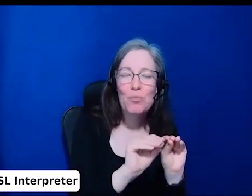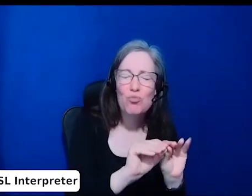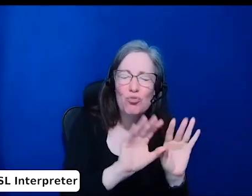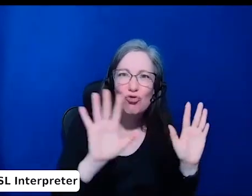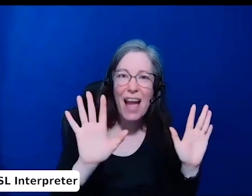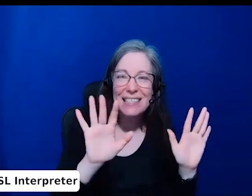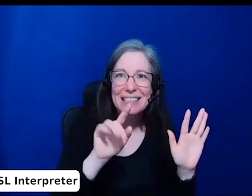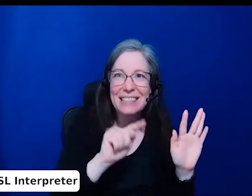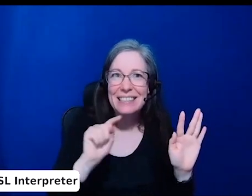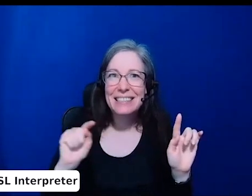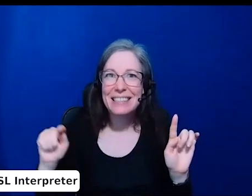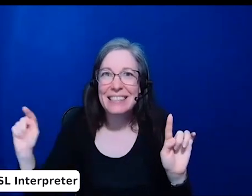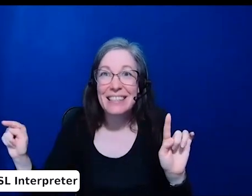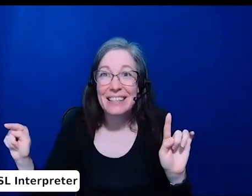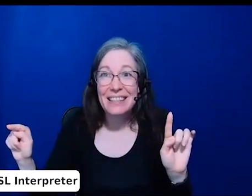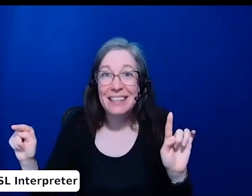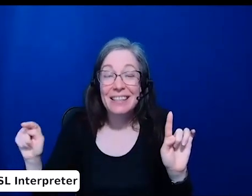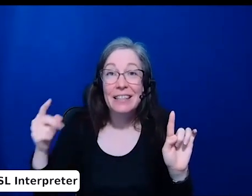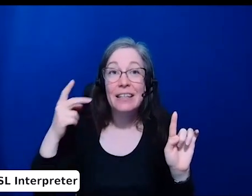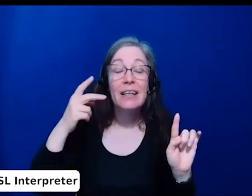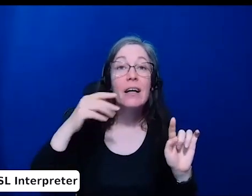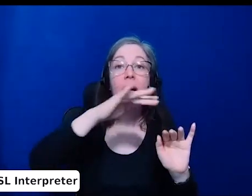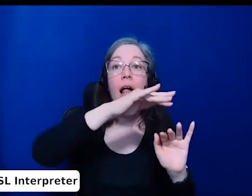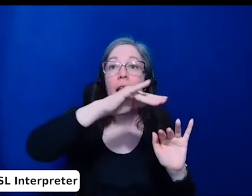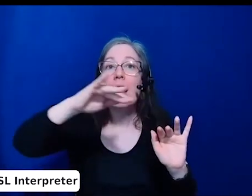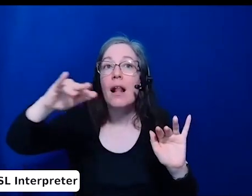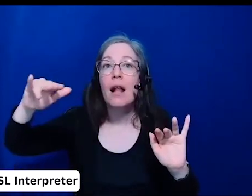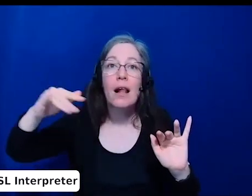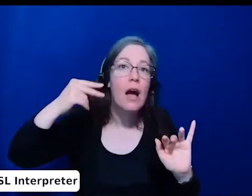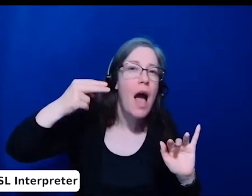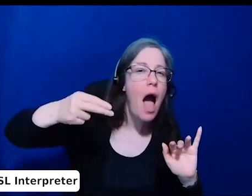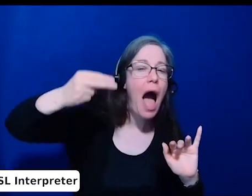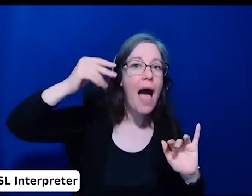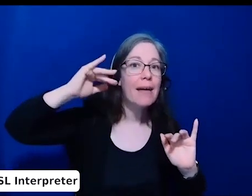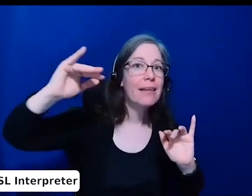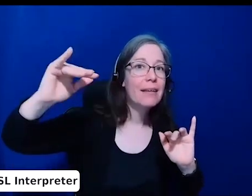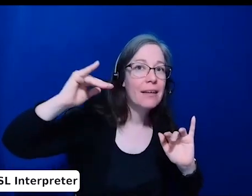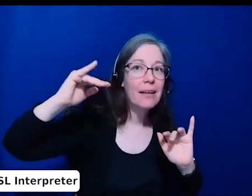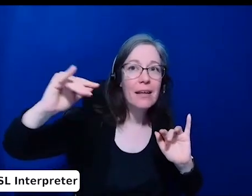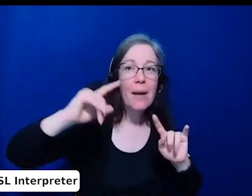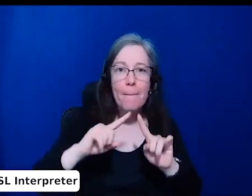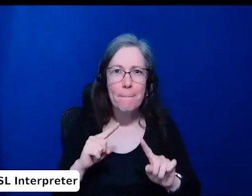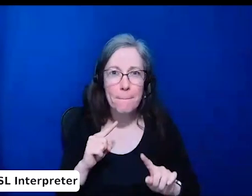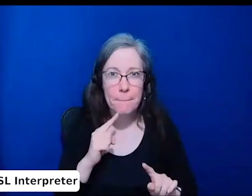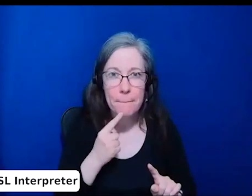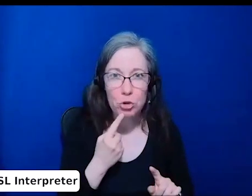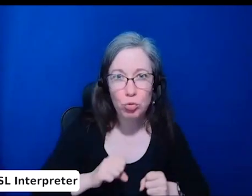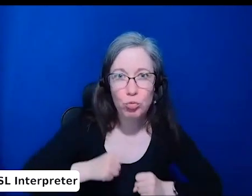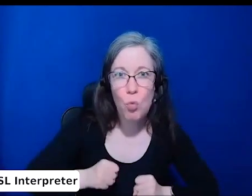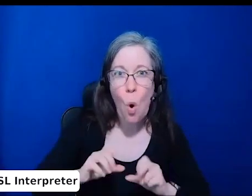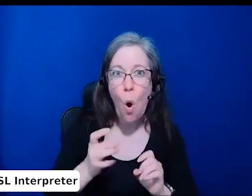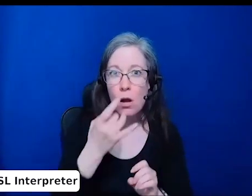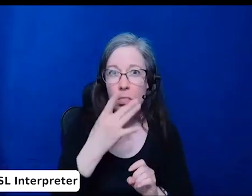objects located towards the top of the image are heard as higher pitches, while the intensity of the light controls the volume. Stars